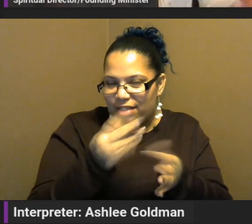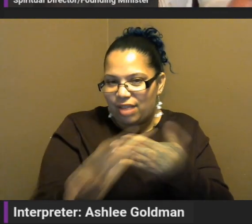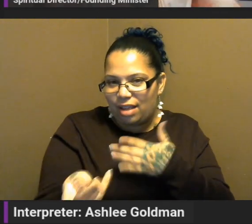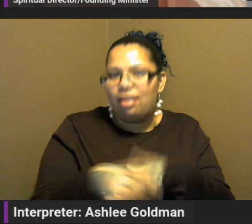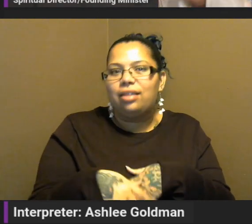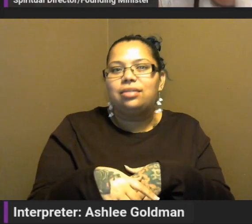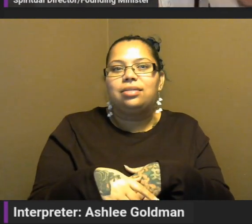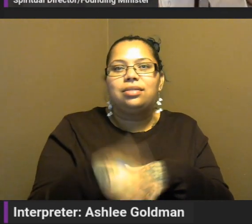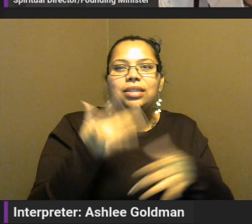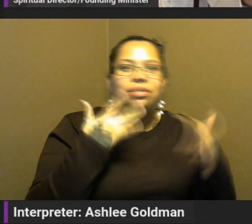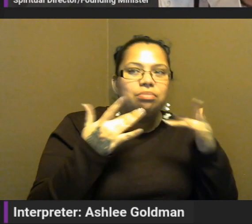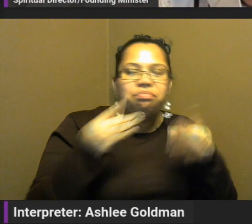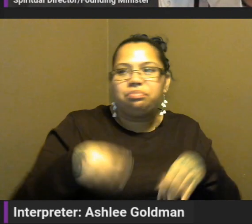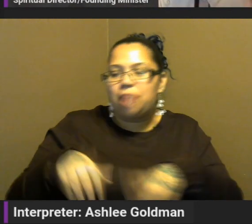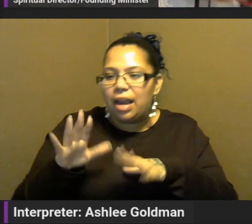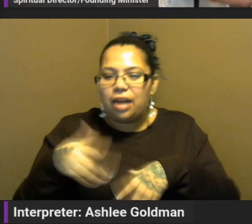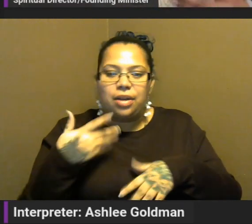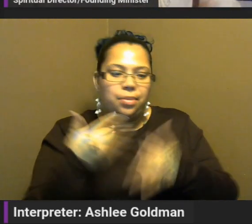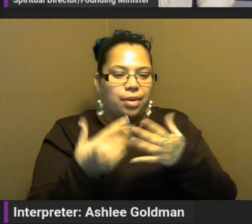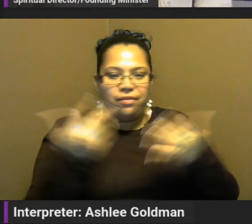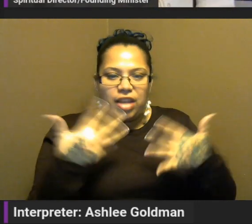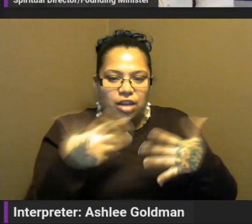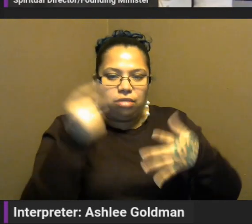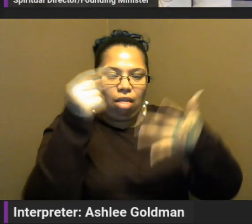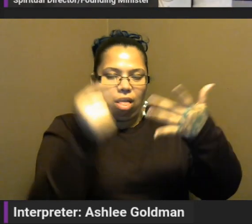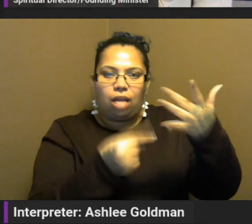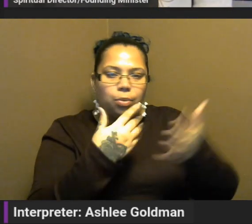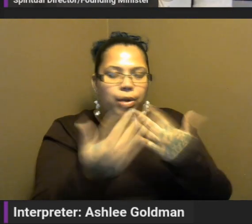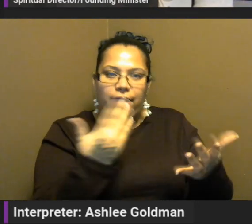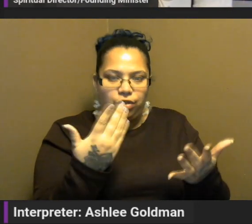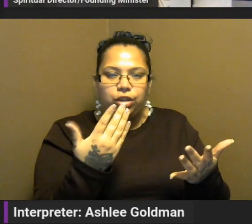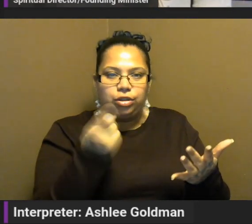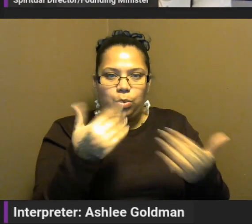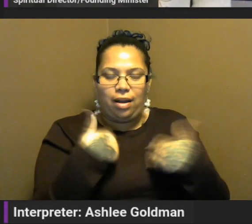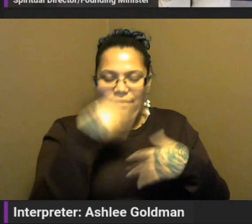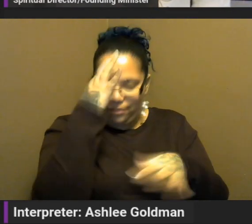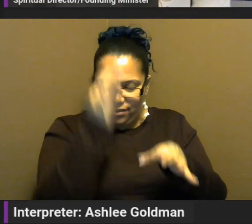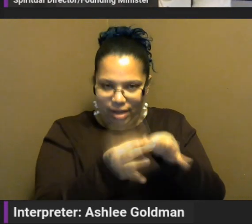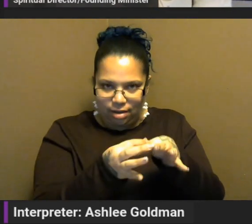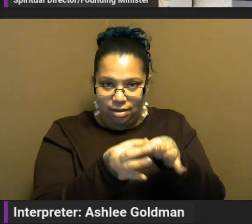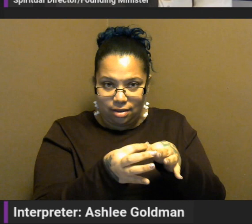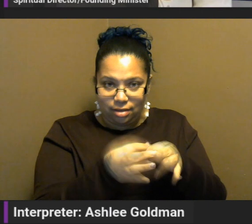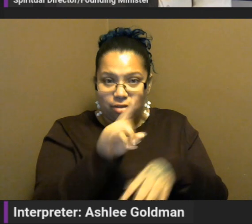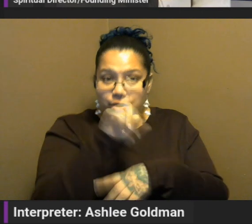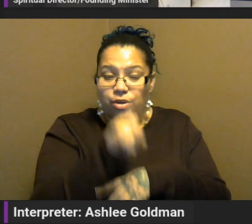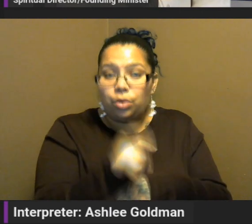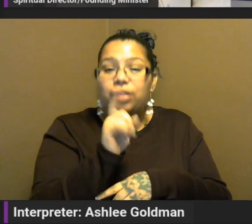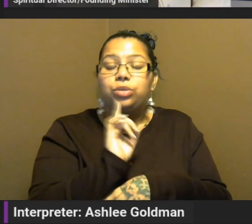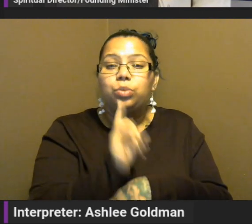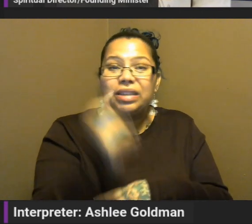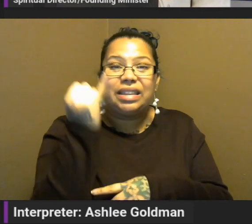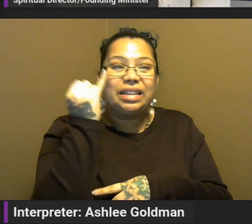lack, scarcity, whatever it is. So the question is your faith life-affirming or is your